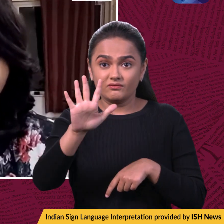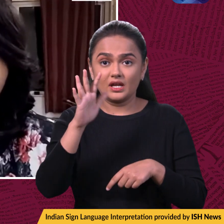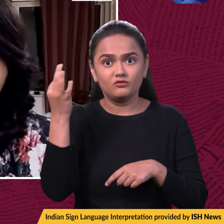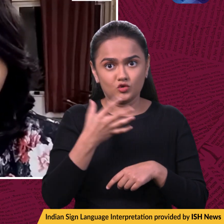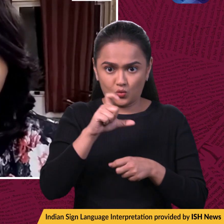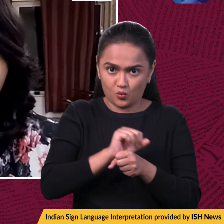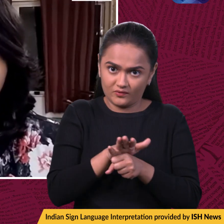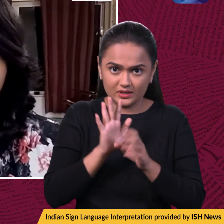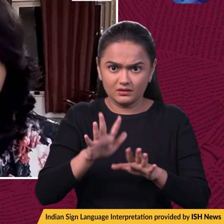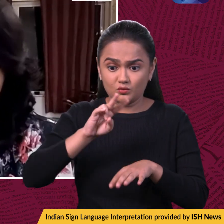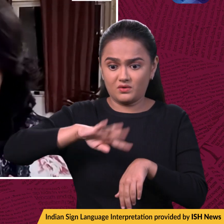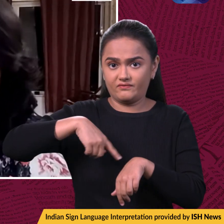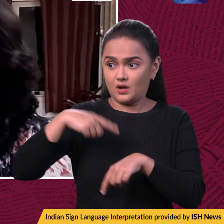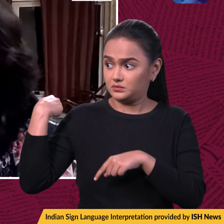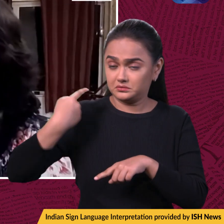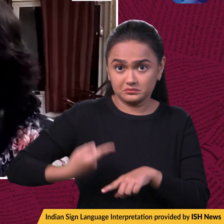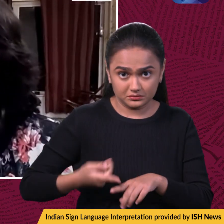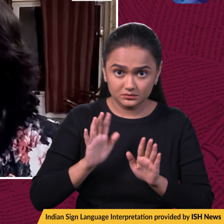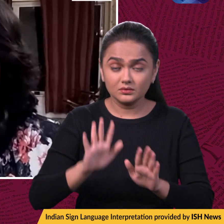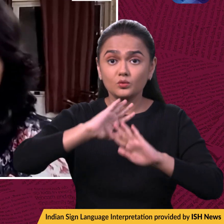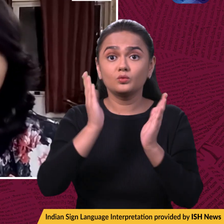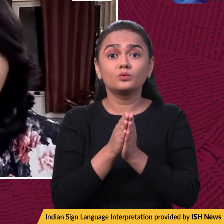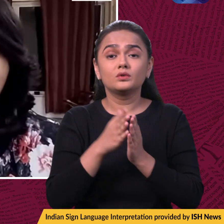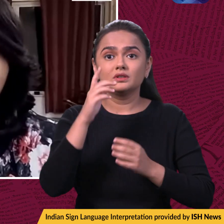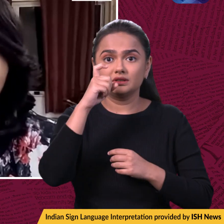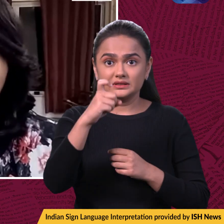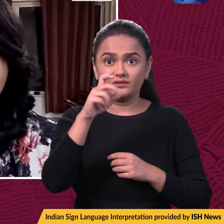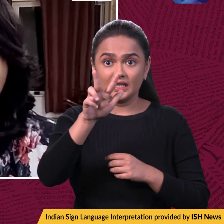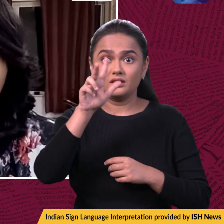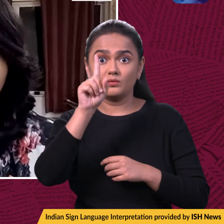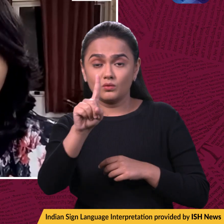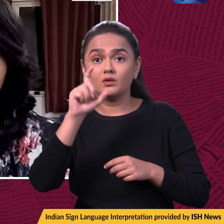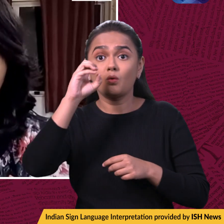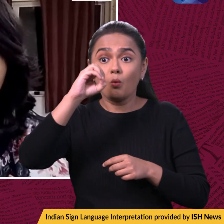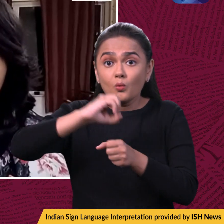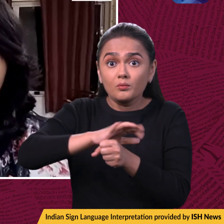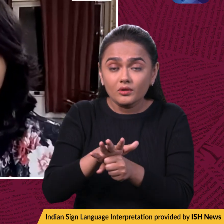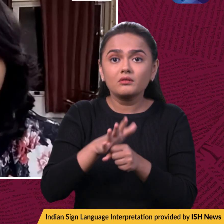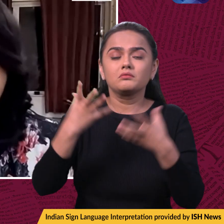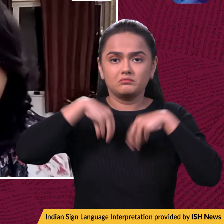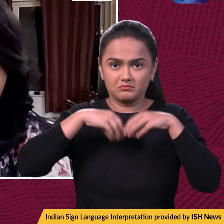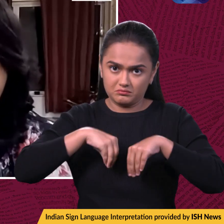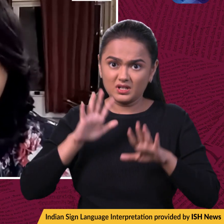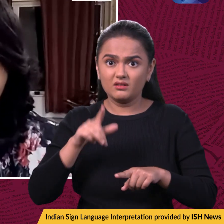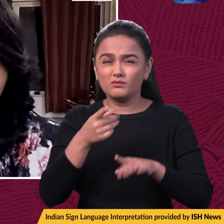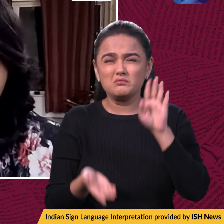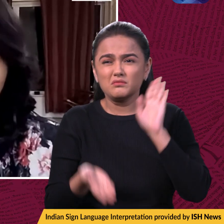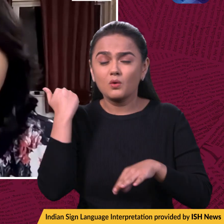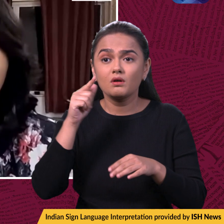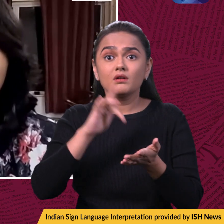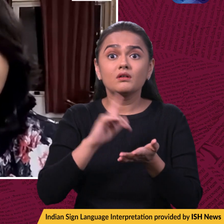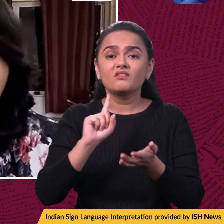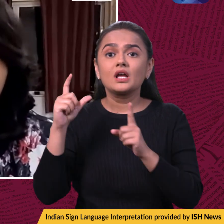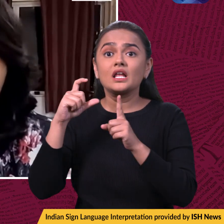9,195 new COVID cases in the last 24 hours and a total of 781 Omicron cases, and a maximum of it is being